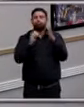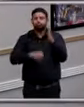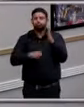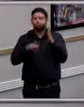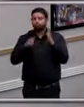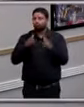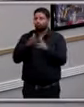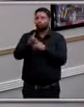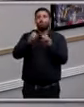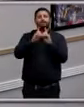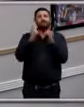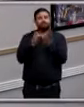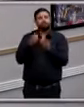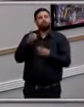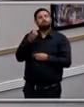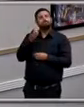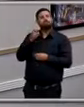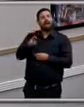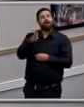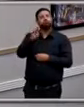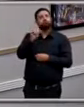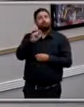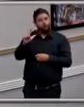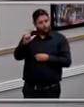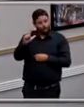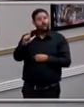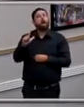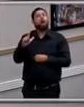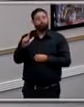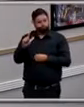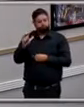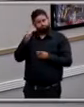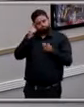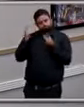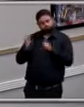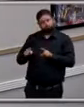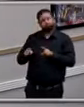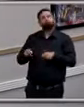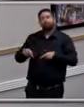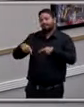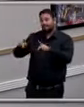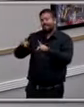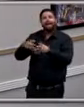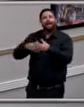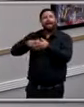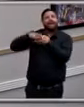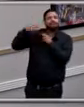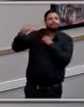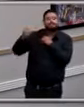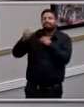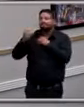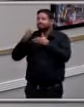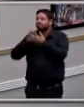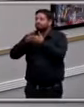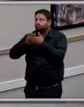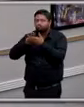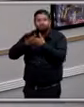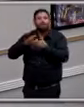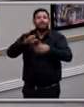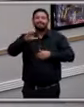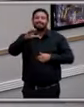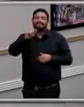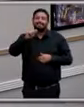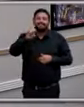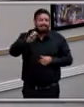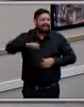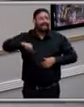has allowed us to let students in extracurricular activities, CTE, athletic